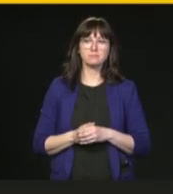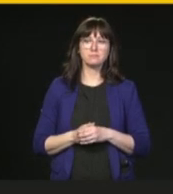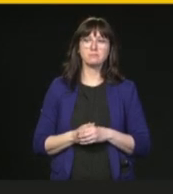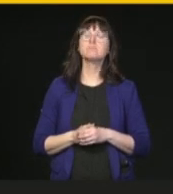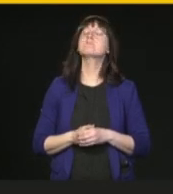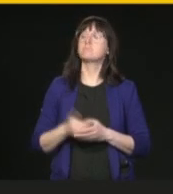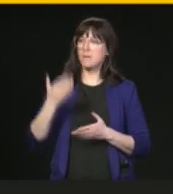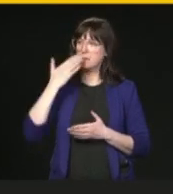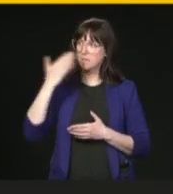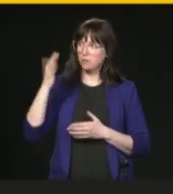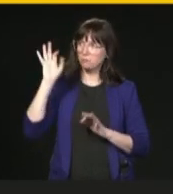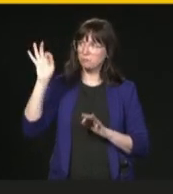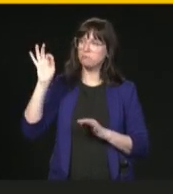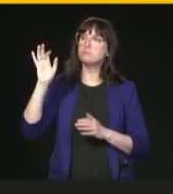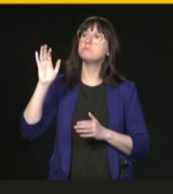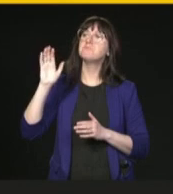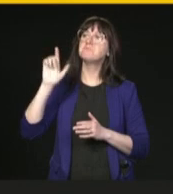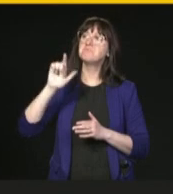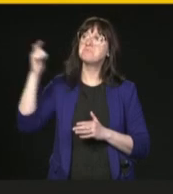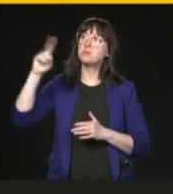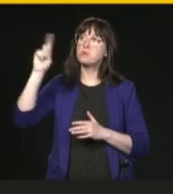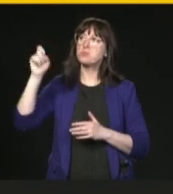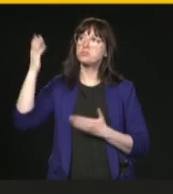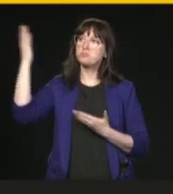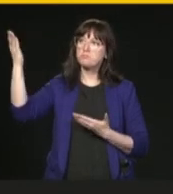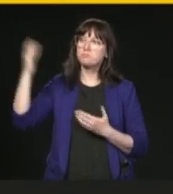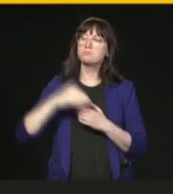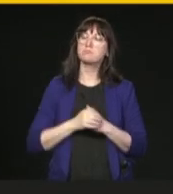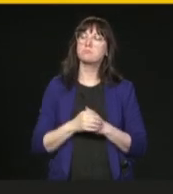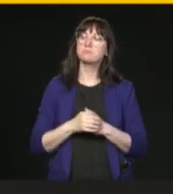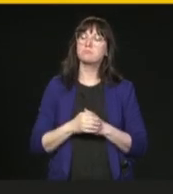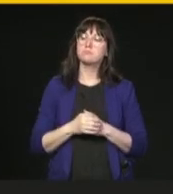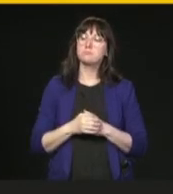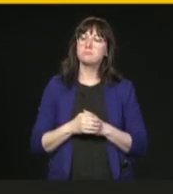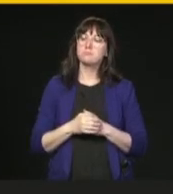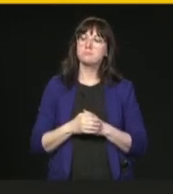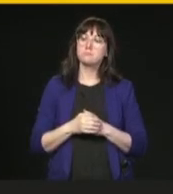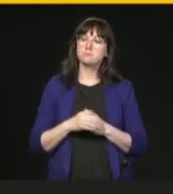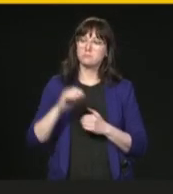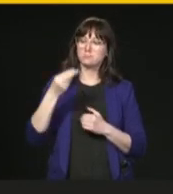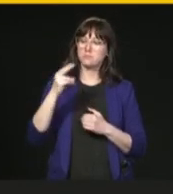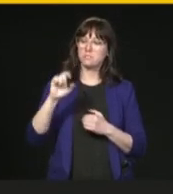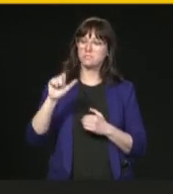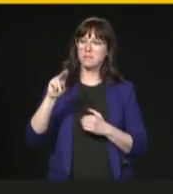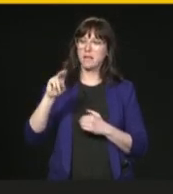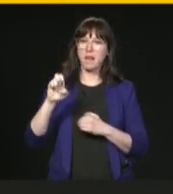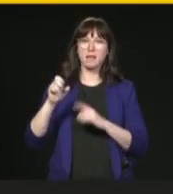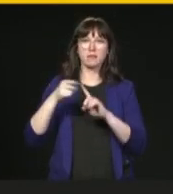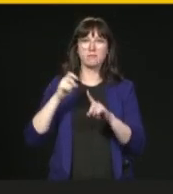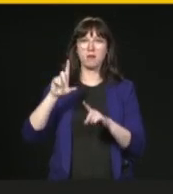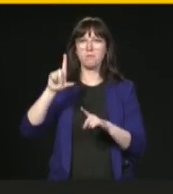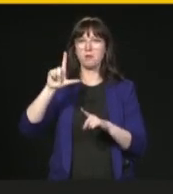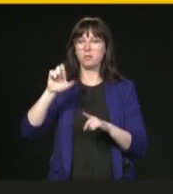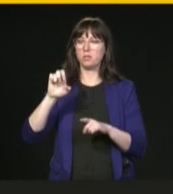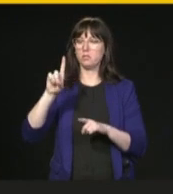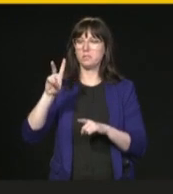Thank you. Merci. La prochaine question, Hélène Buzetti, du Devoir. À vous la